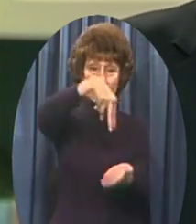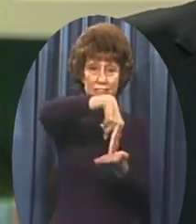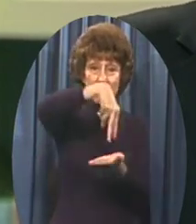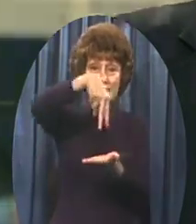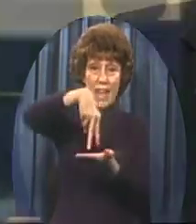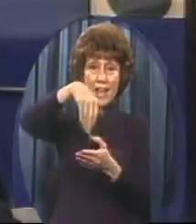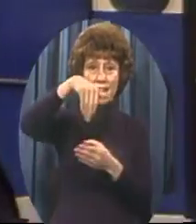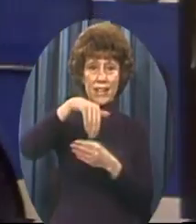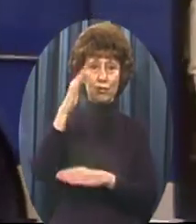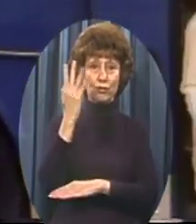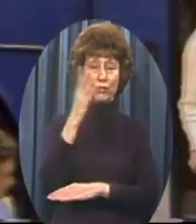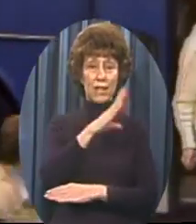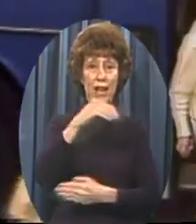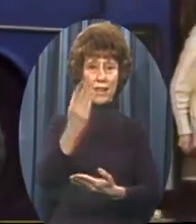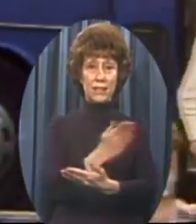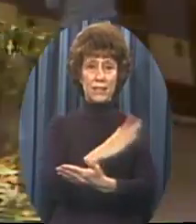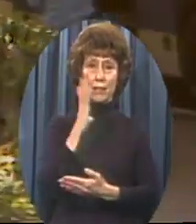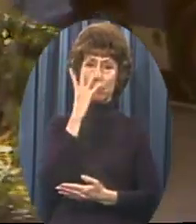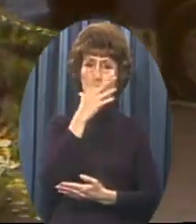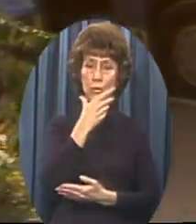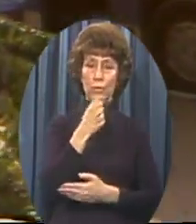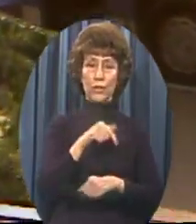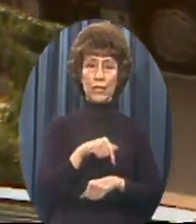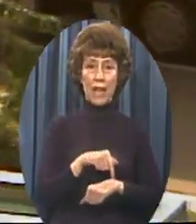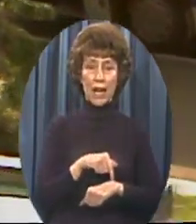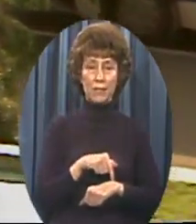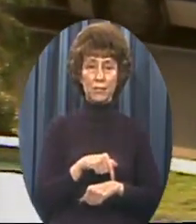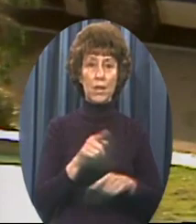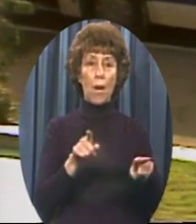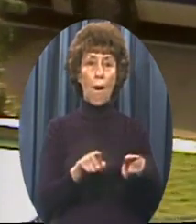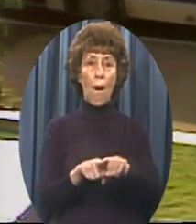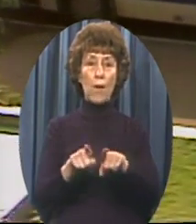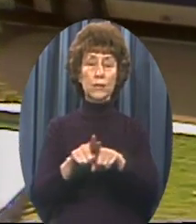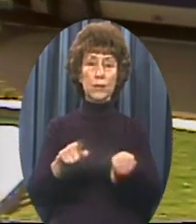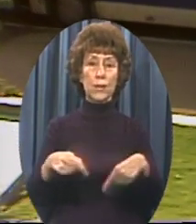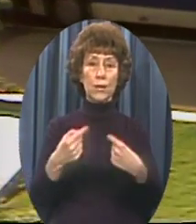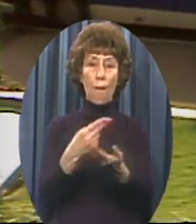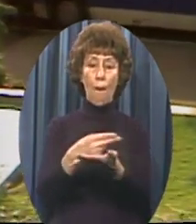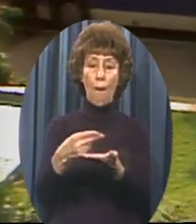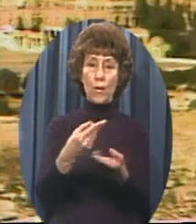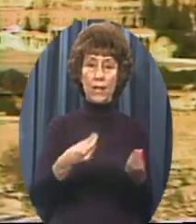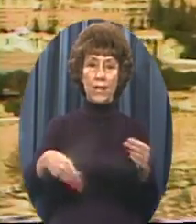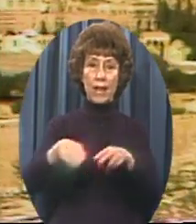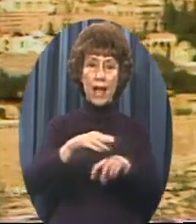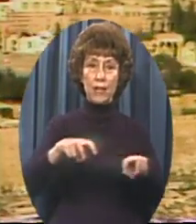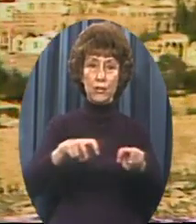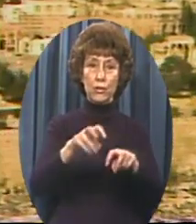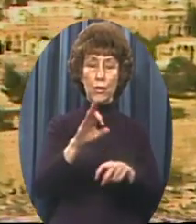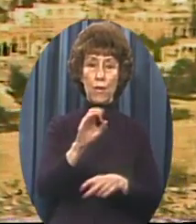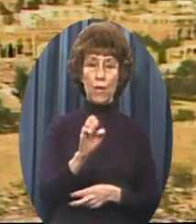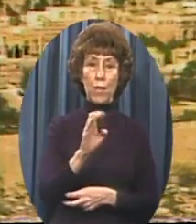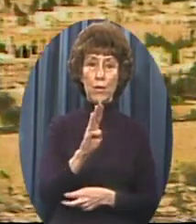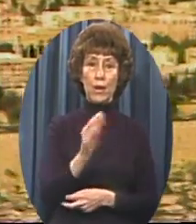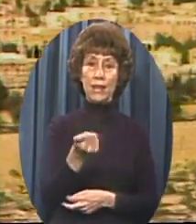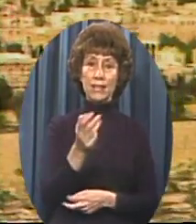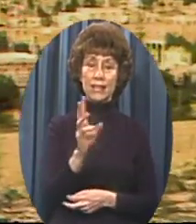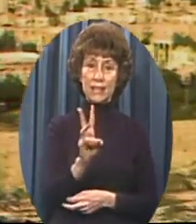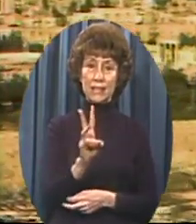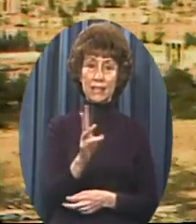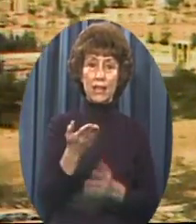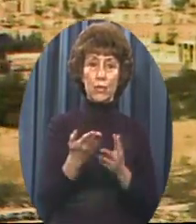Israel. We're going to Cairo, Egypt, of course, to the pyramids there, and on to Rome, Italy, February 16 through